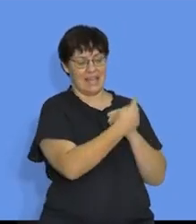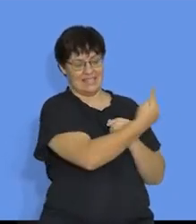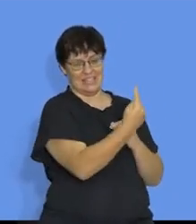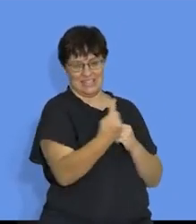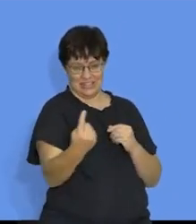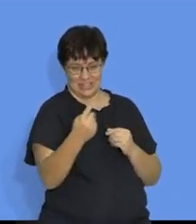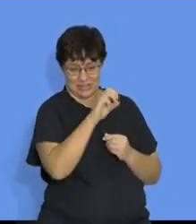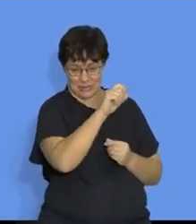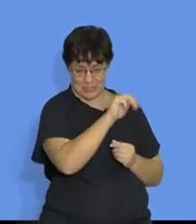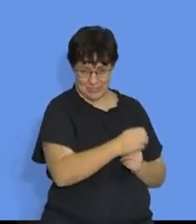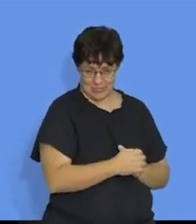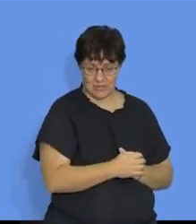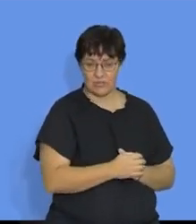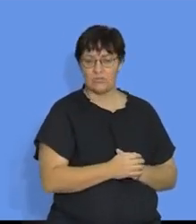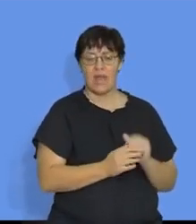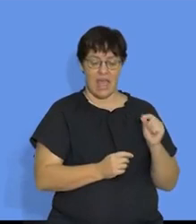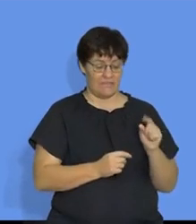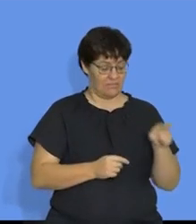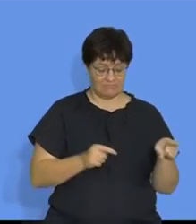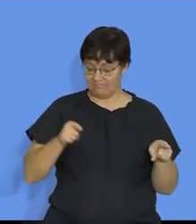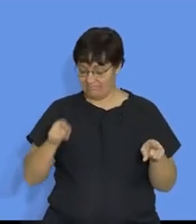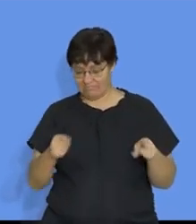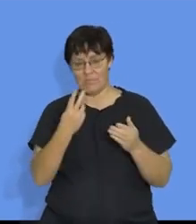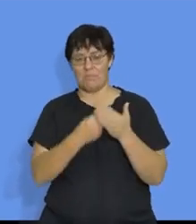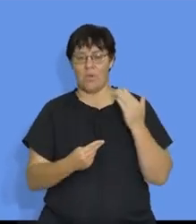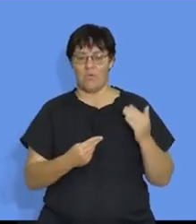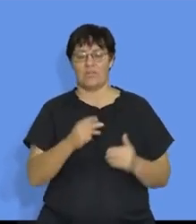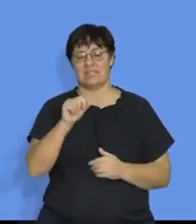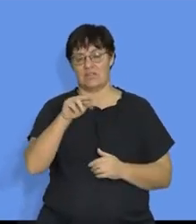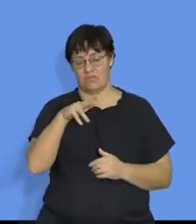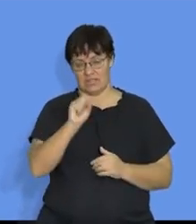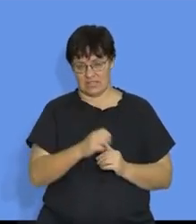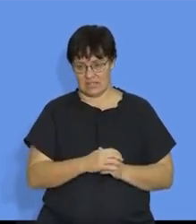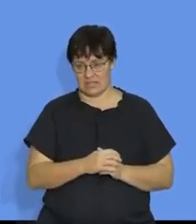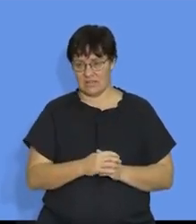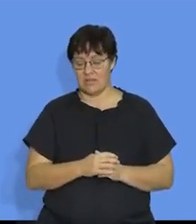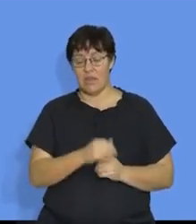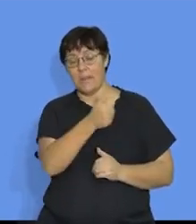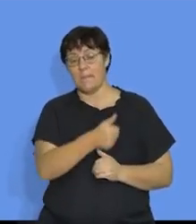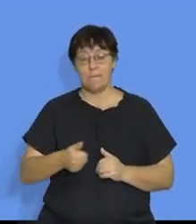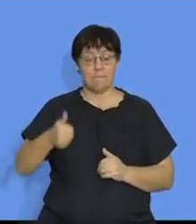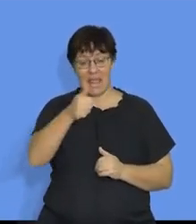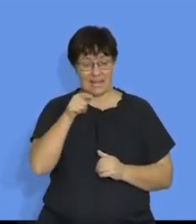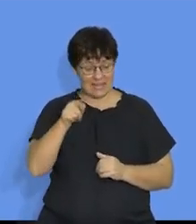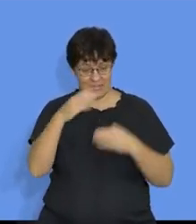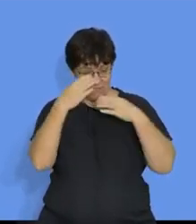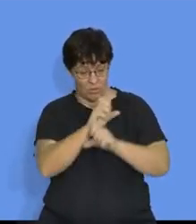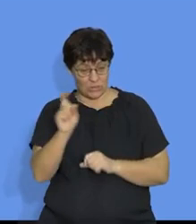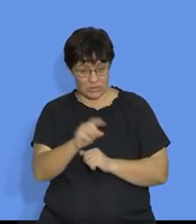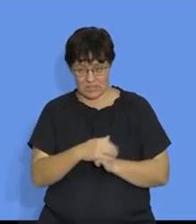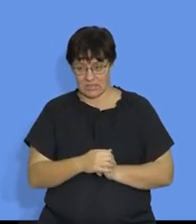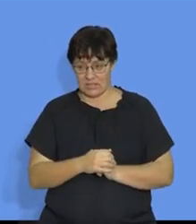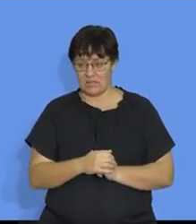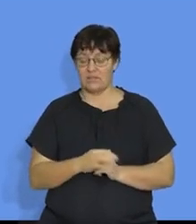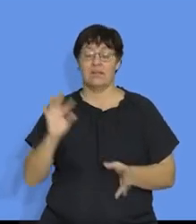So we get both arithmetic and geometric series. The main formulas that are focused on this portion